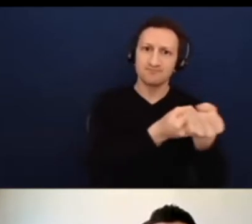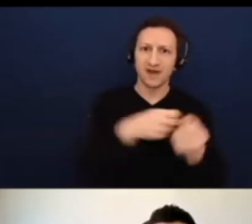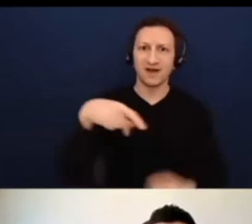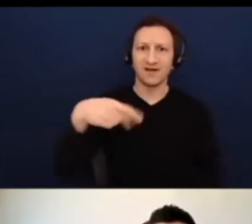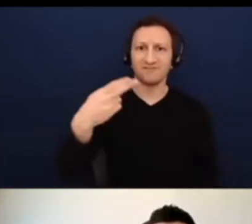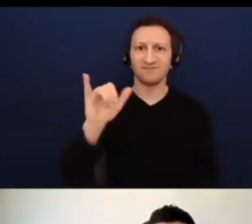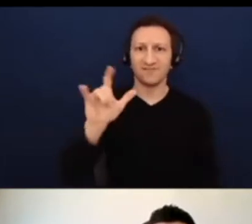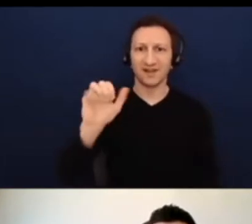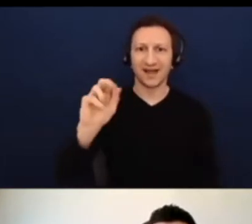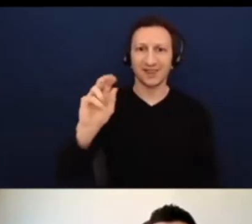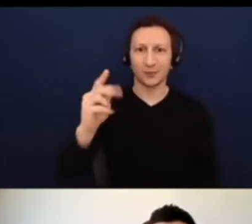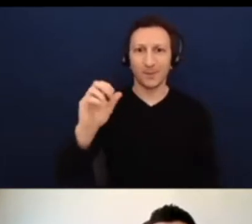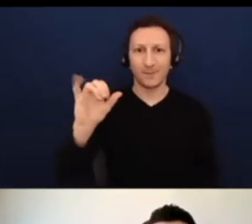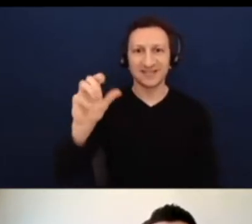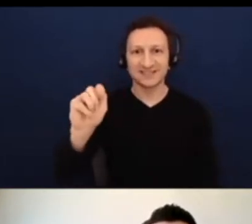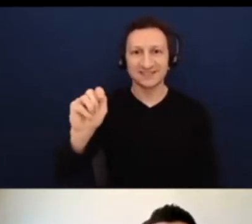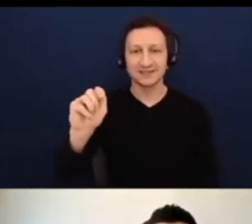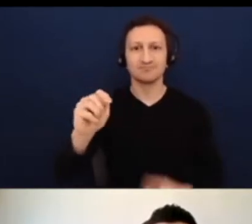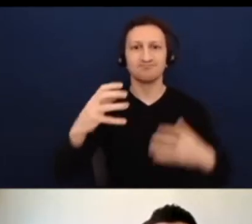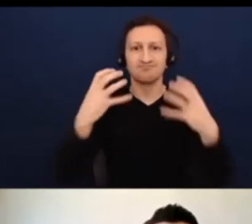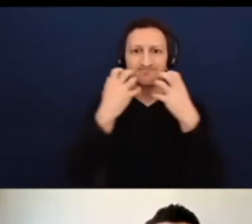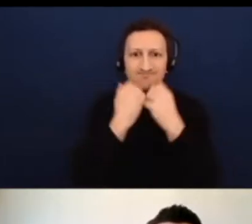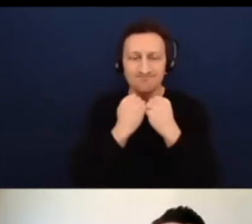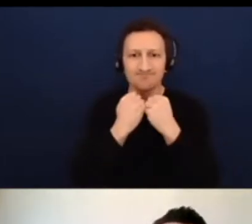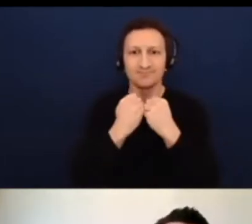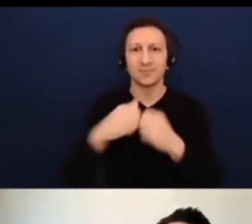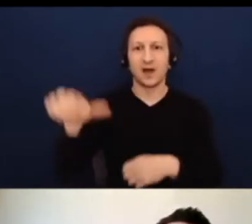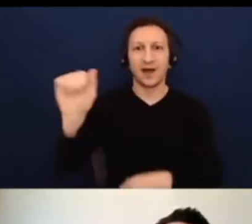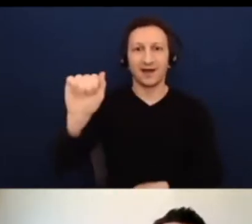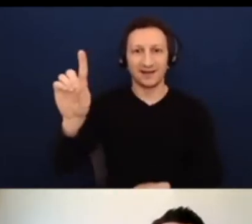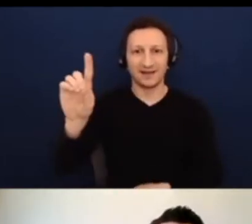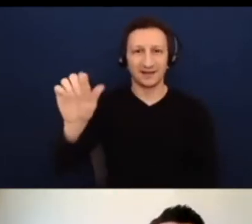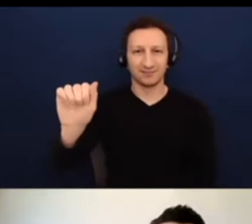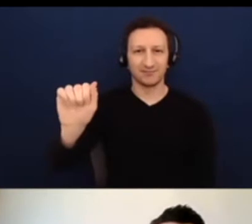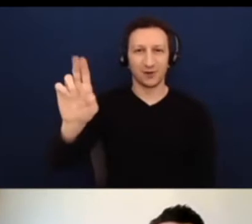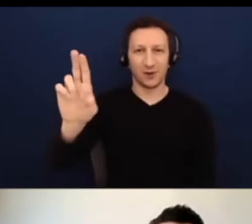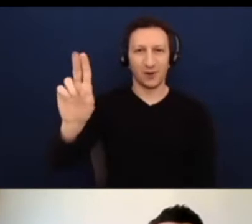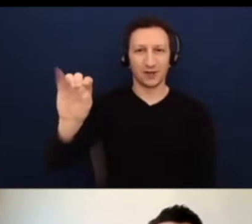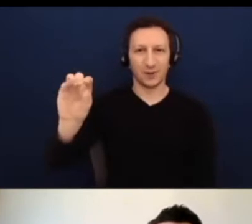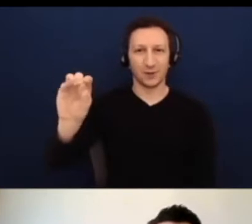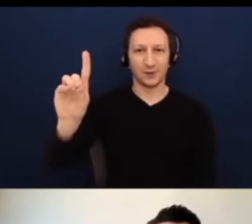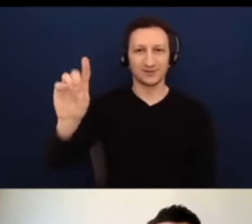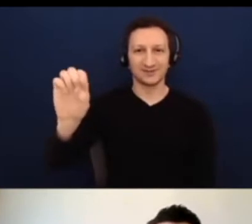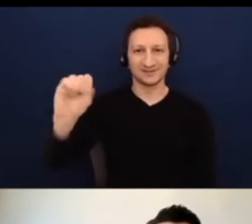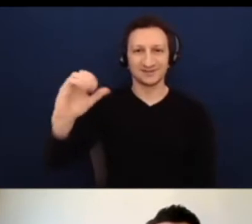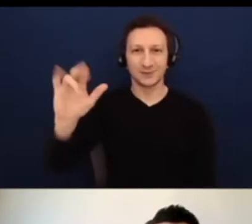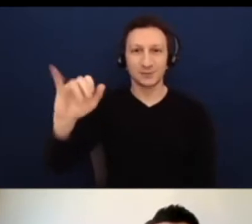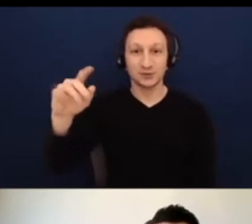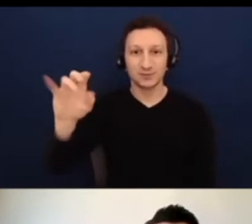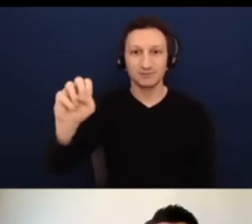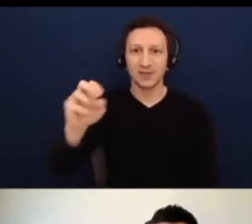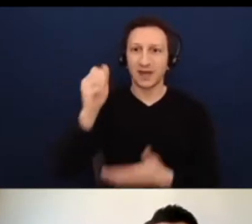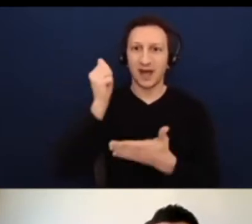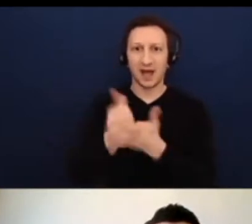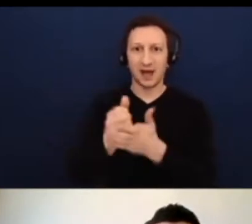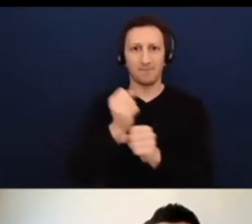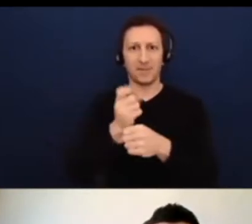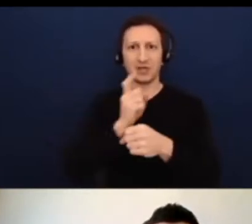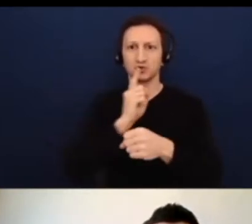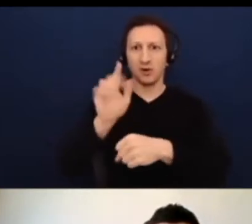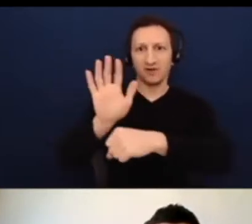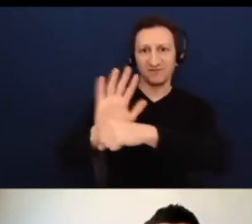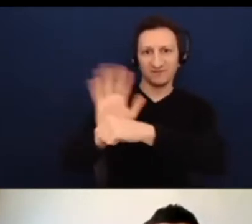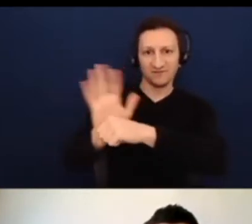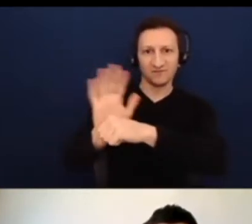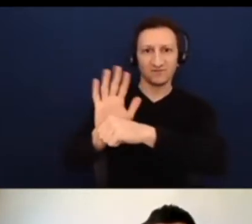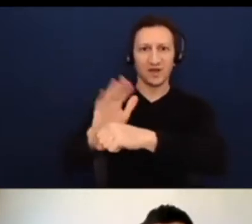dedicated to funding audio descriptions for post-production accessibility grants to ensure that media content is equally accessible to low vision